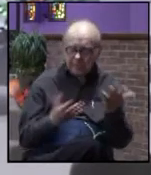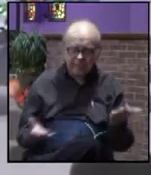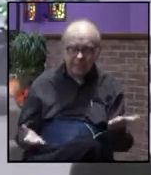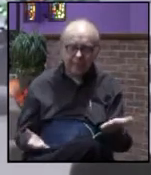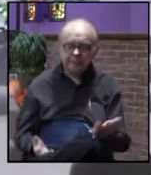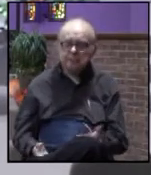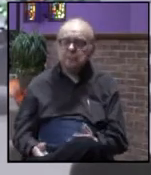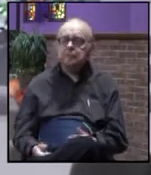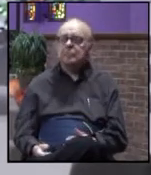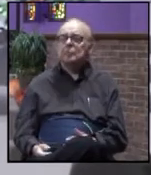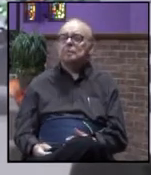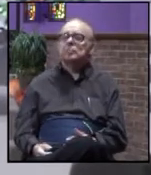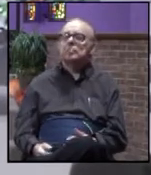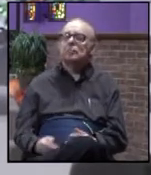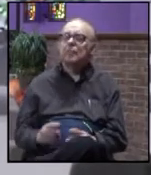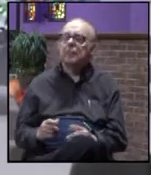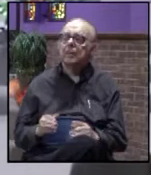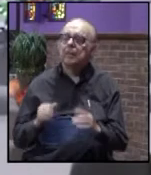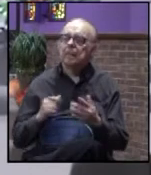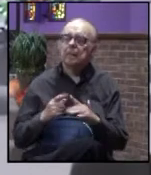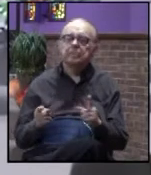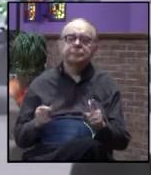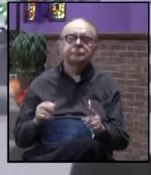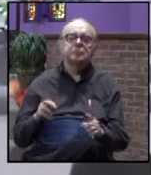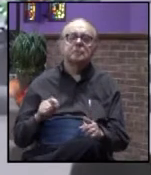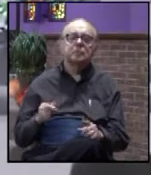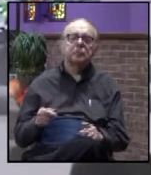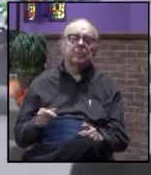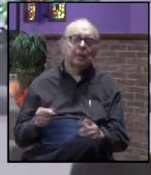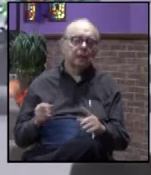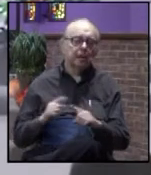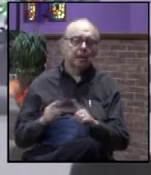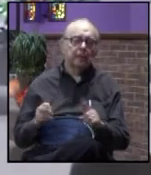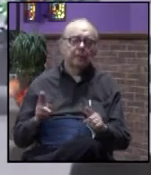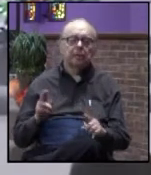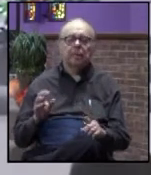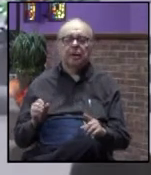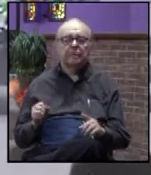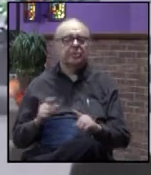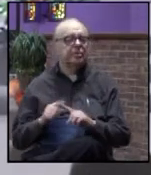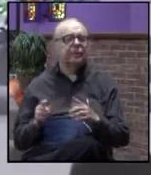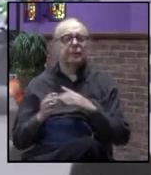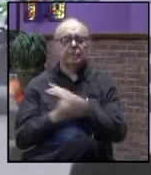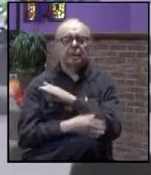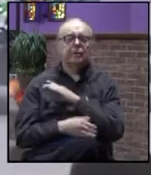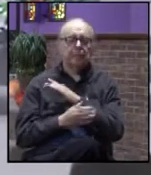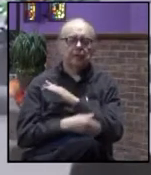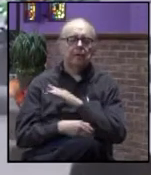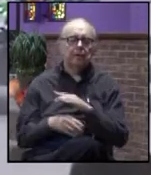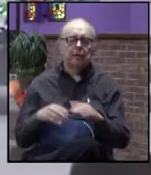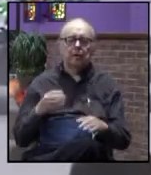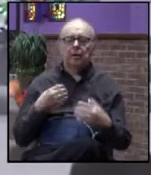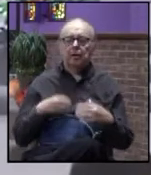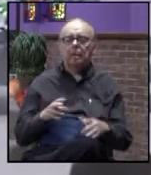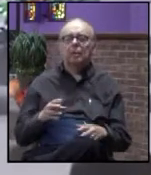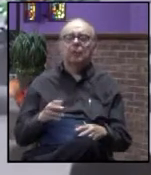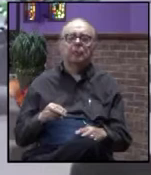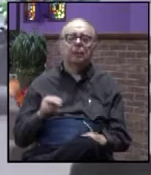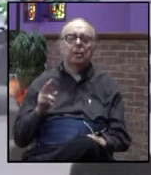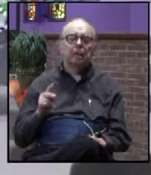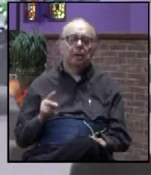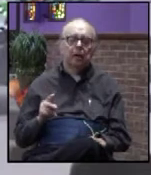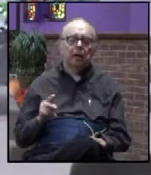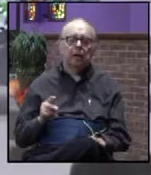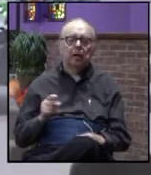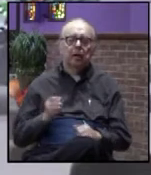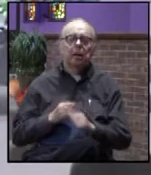these other things, Afghanistan and Iraq and Iran and the United States and China and North Korea, and